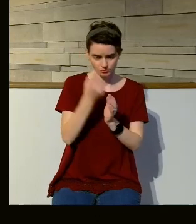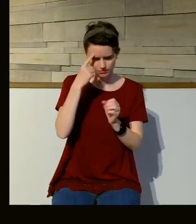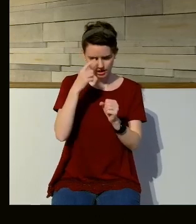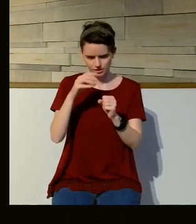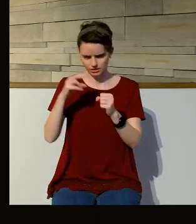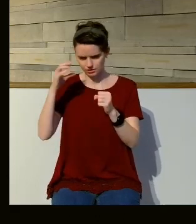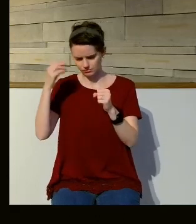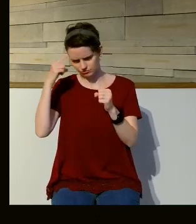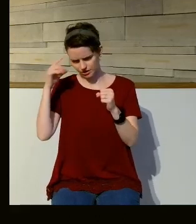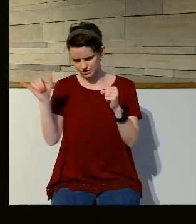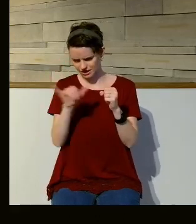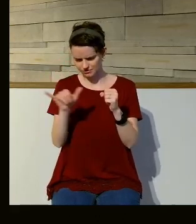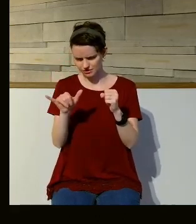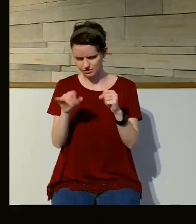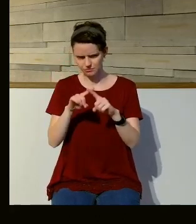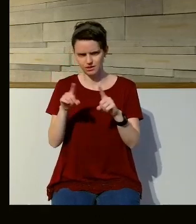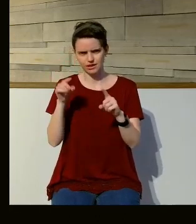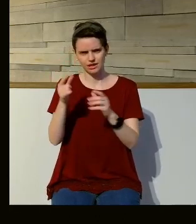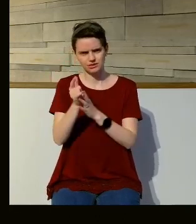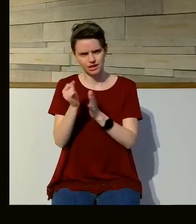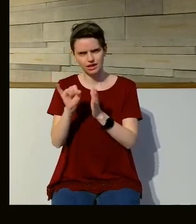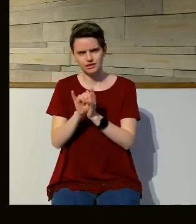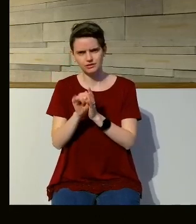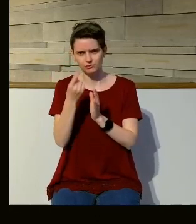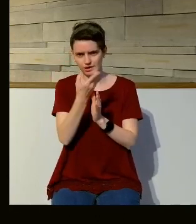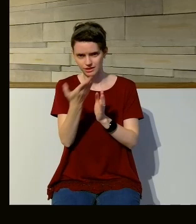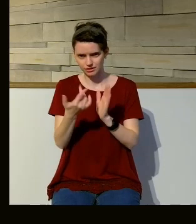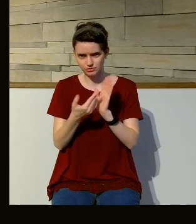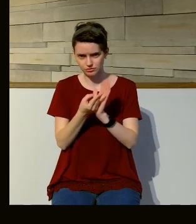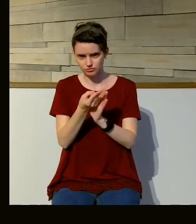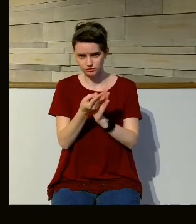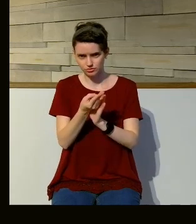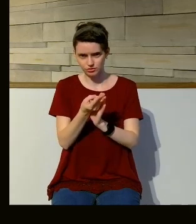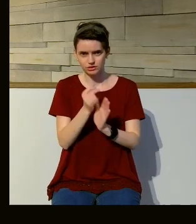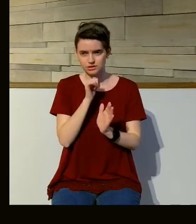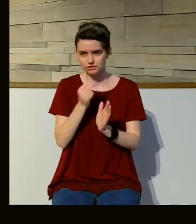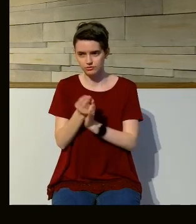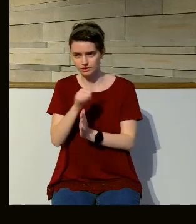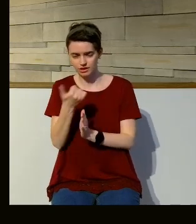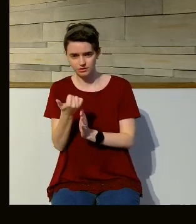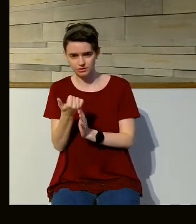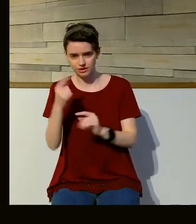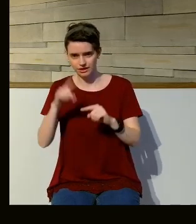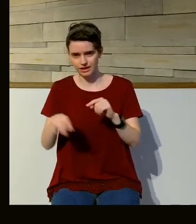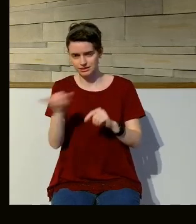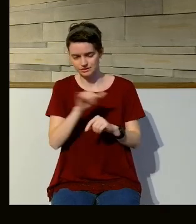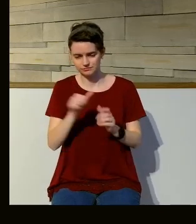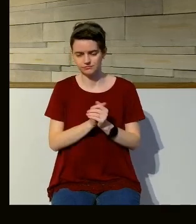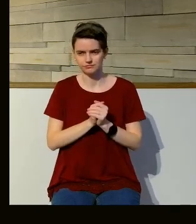versa. But by this law of identity, if I can show you just one thing true of one that's not true of the other, they can't be the same